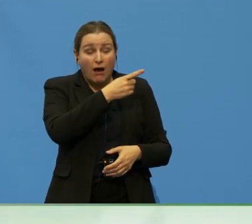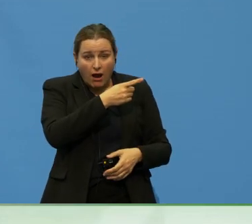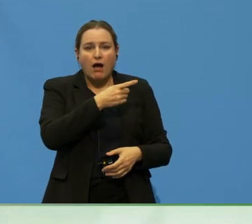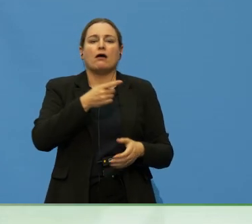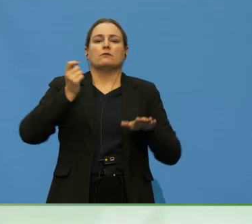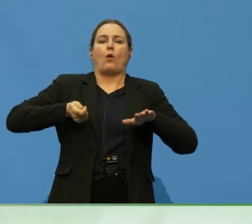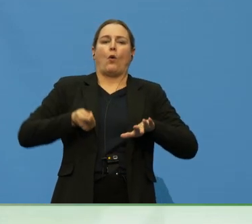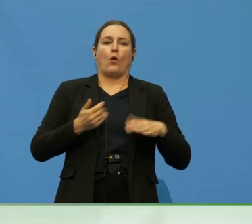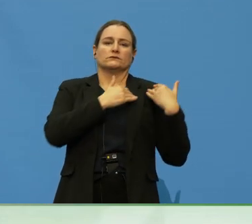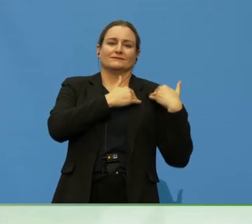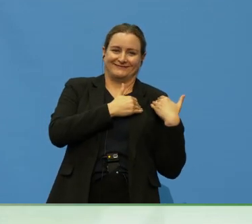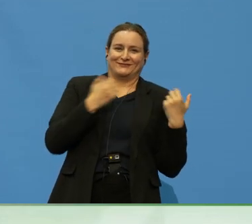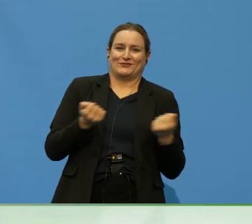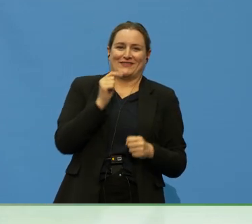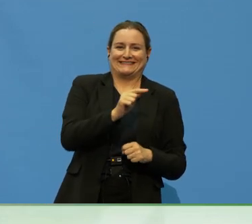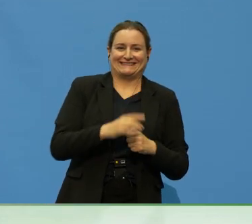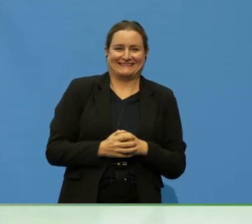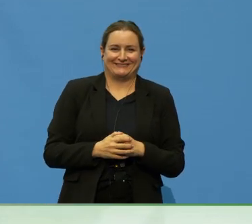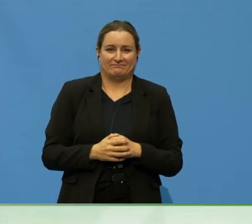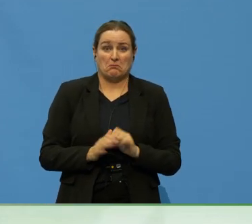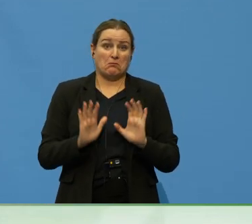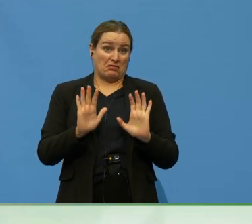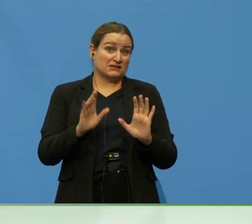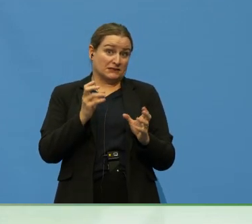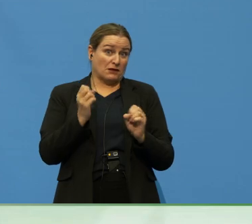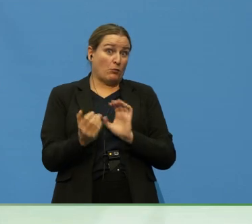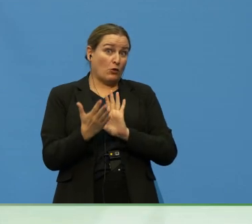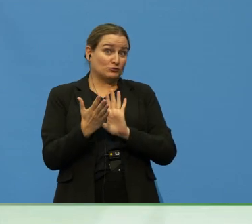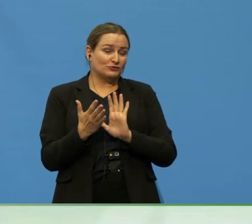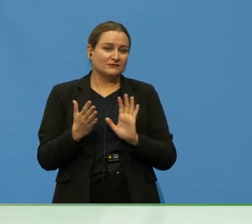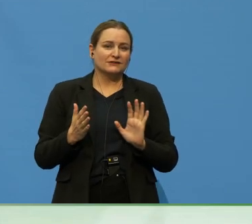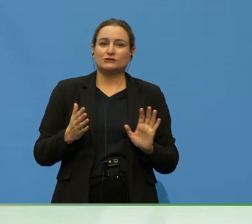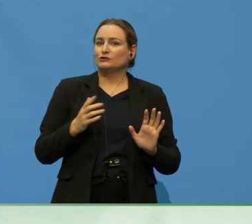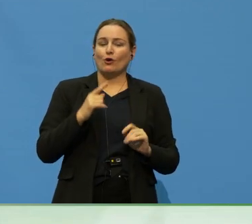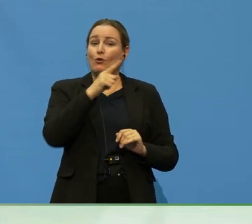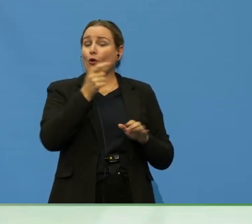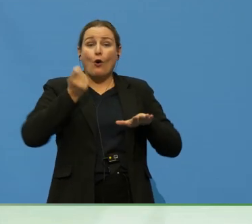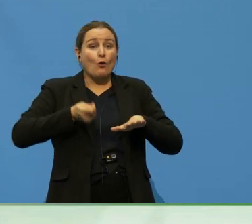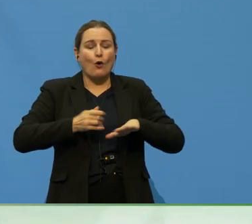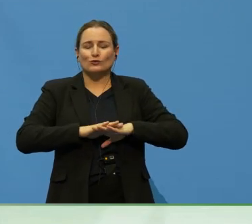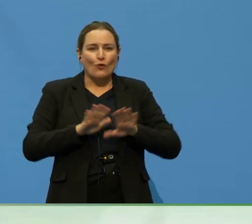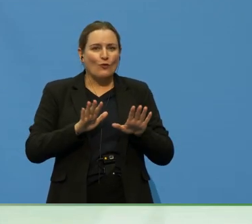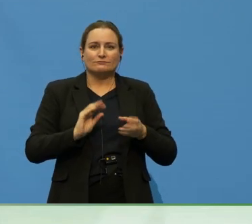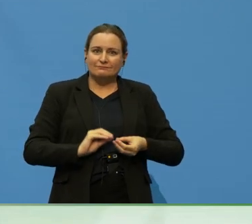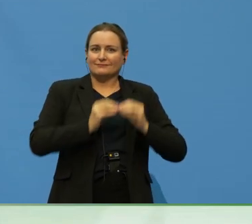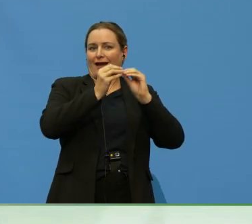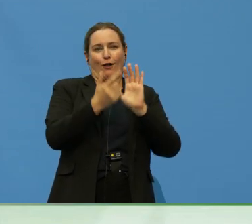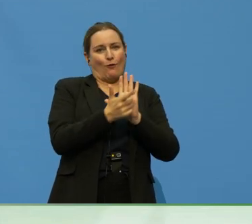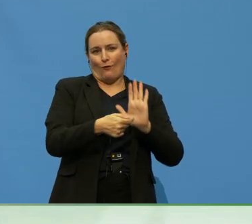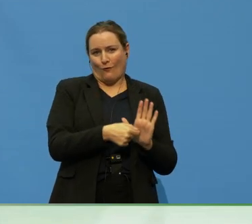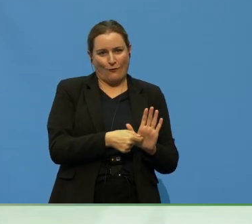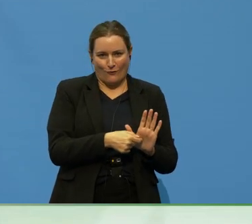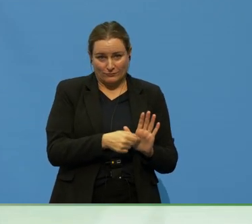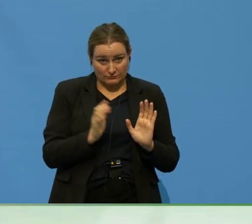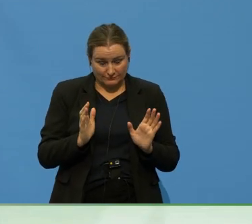the claimant, say, excuse me, judge, can you just say that this defendant has breached my rights under whatever provision?